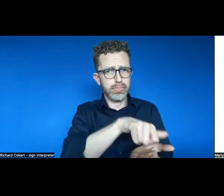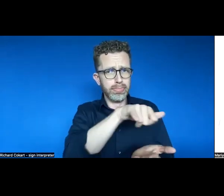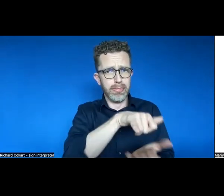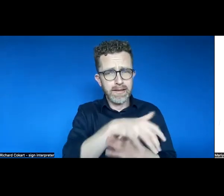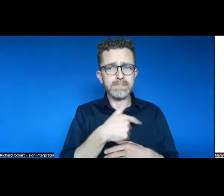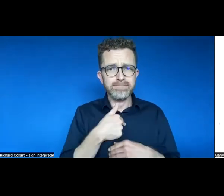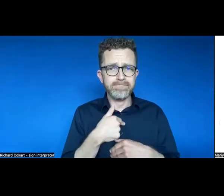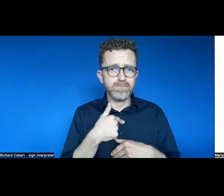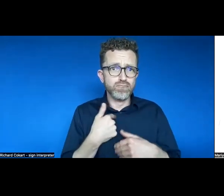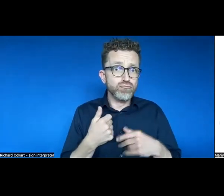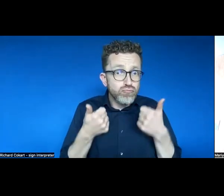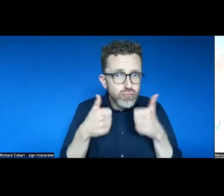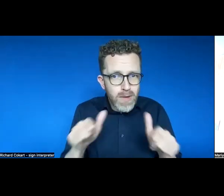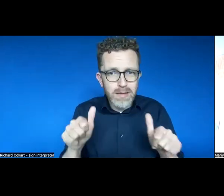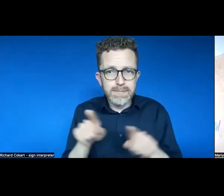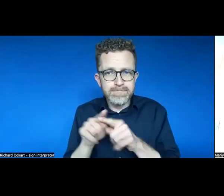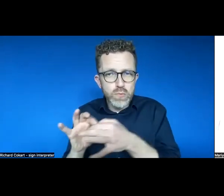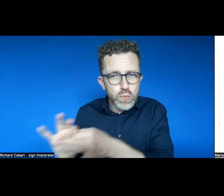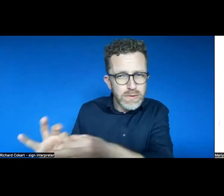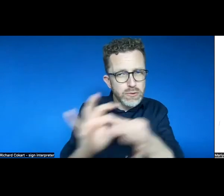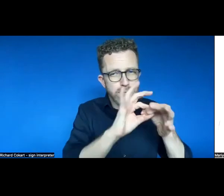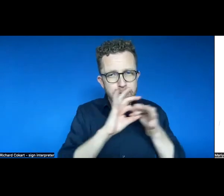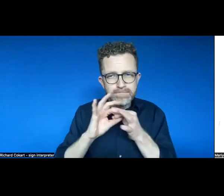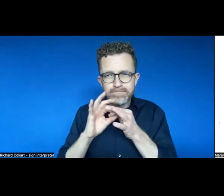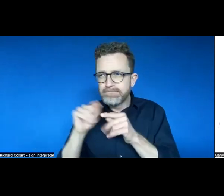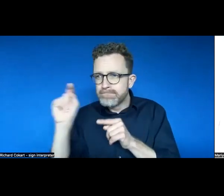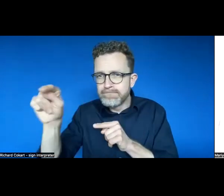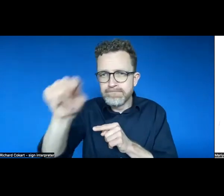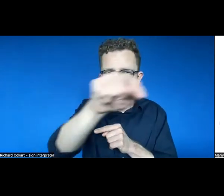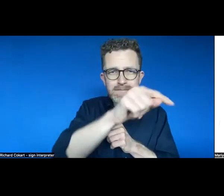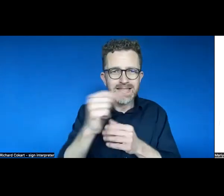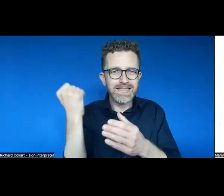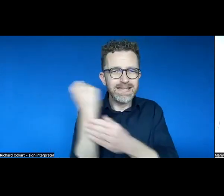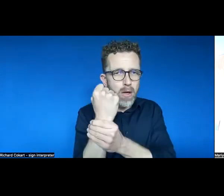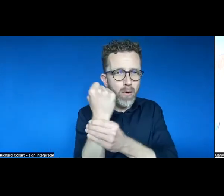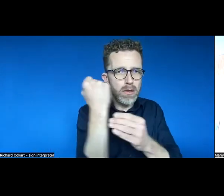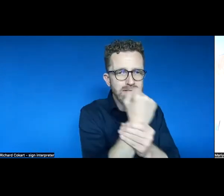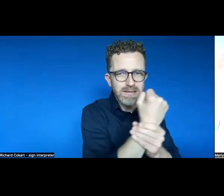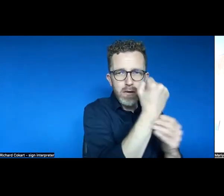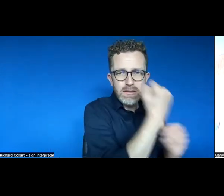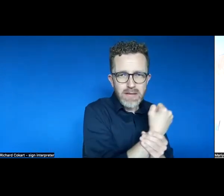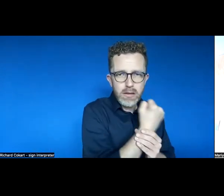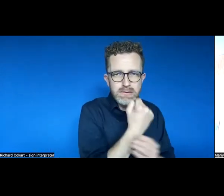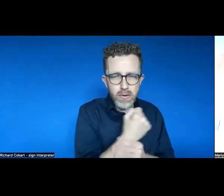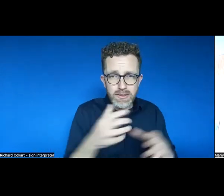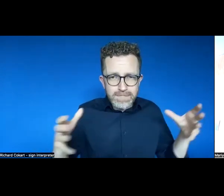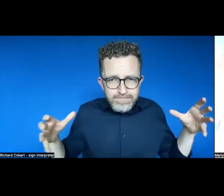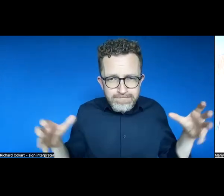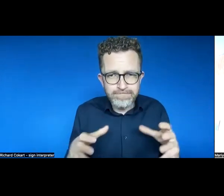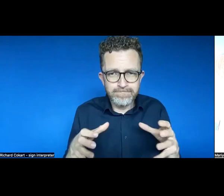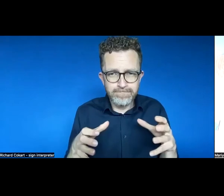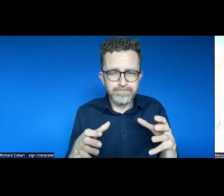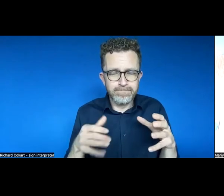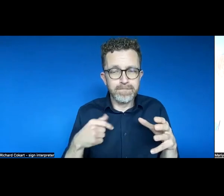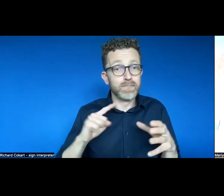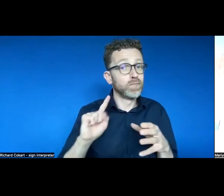stakeholders, and first of all with DRI, and we had some conversation about it, and of course with Ukrainian